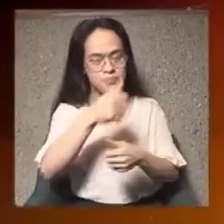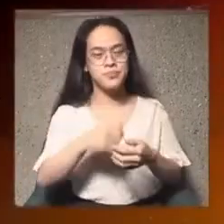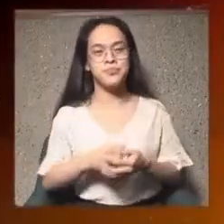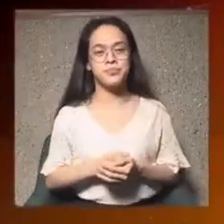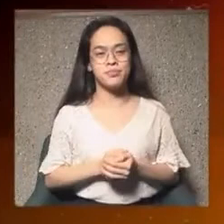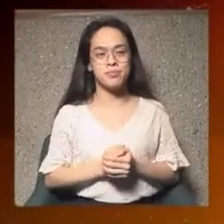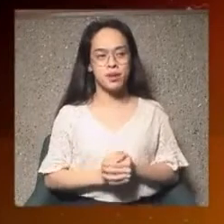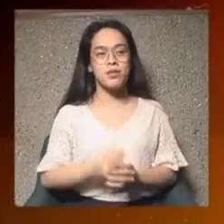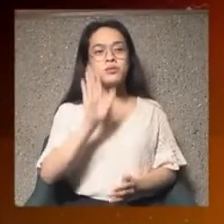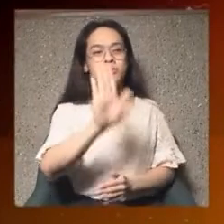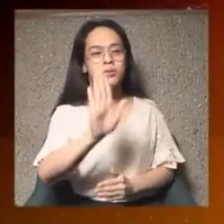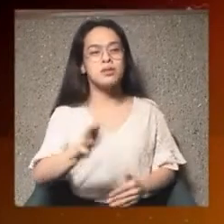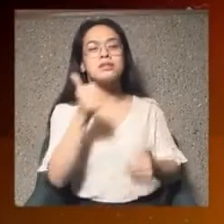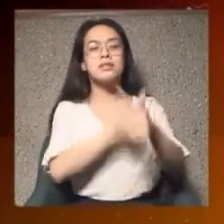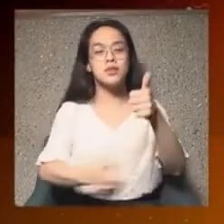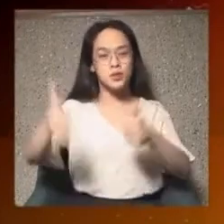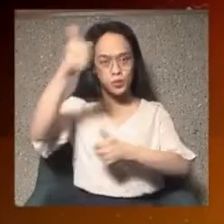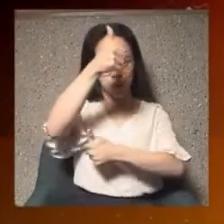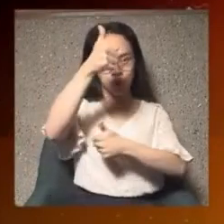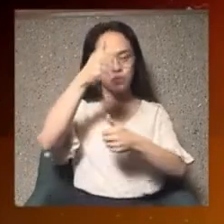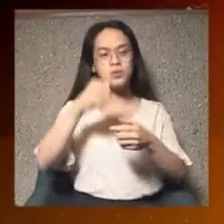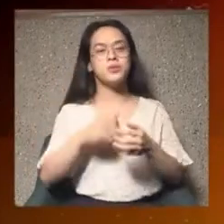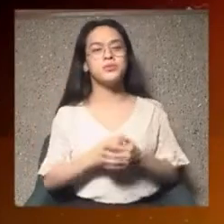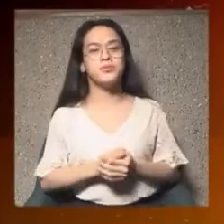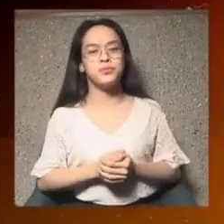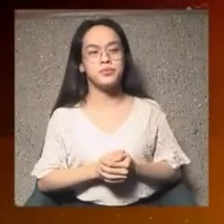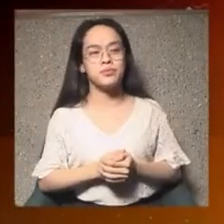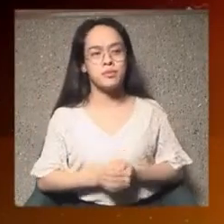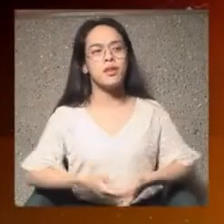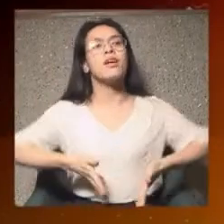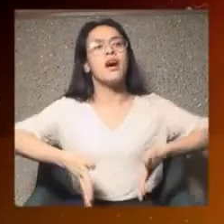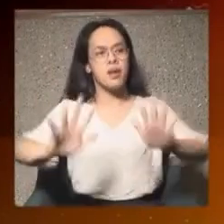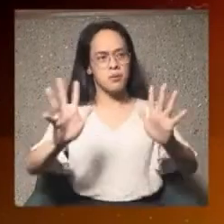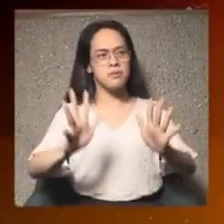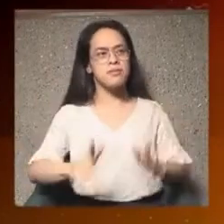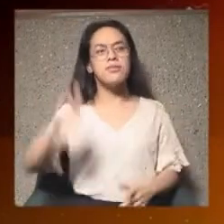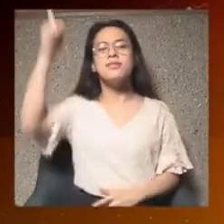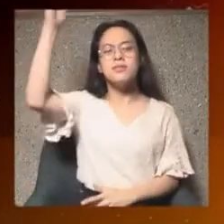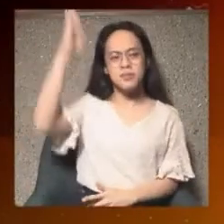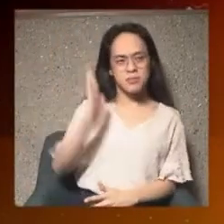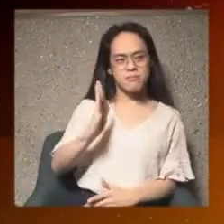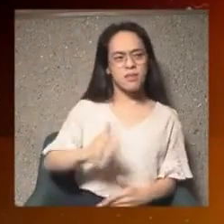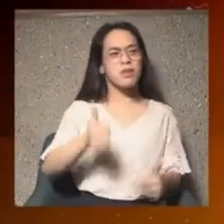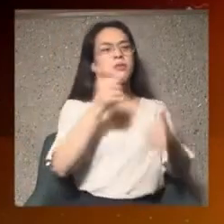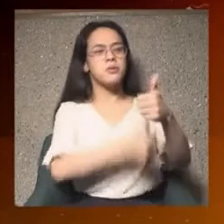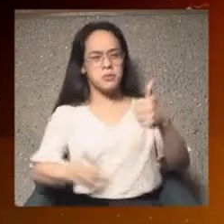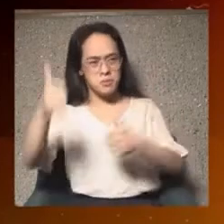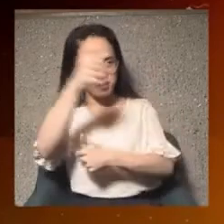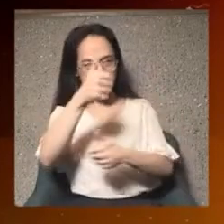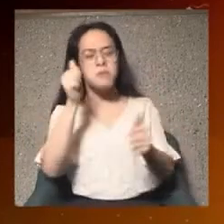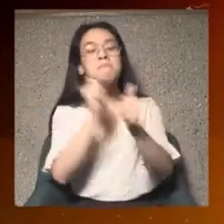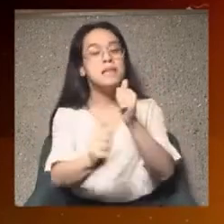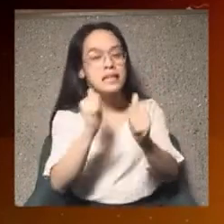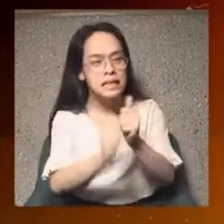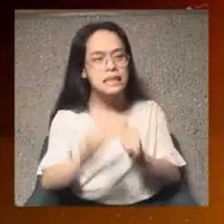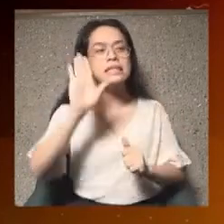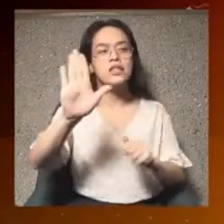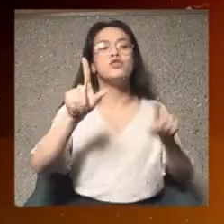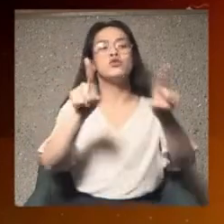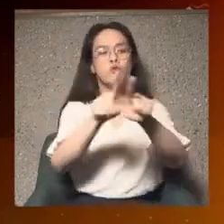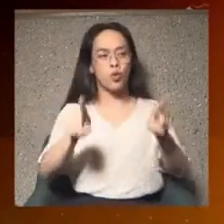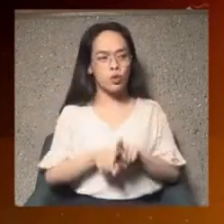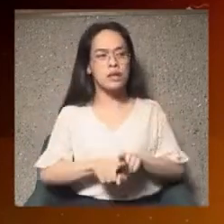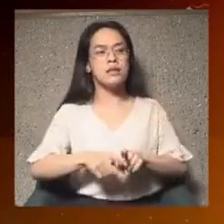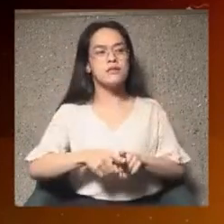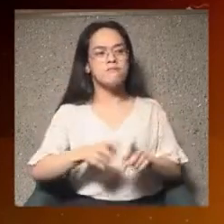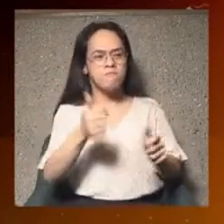it. You let God win so that you win too. His win is your